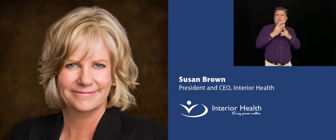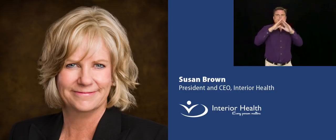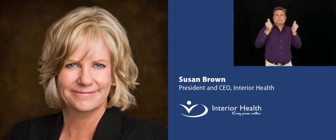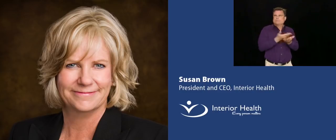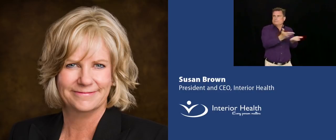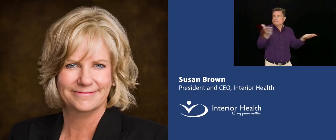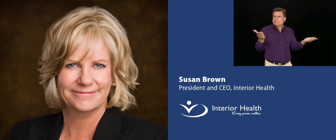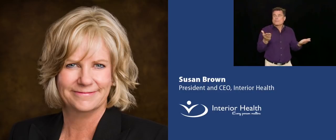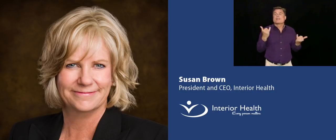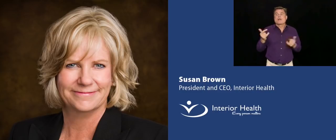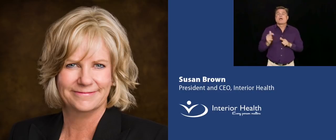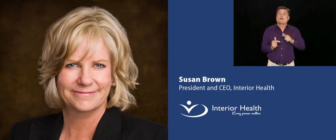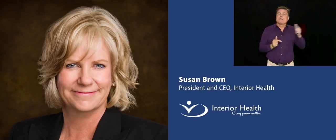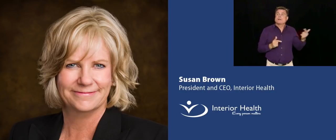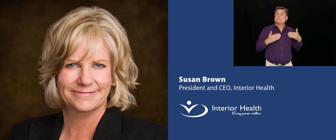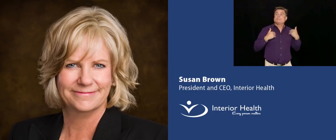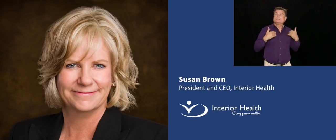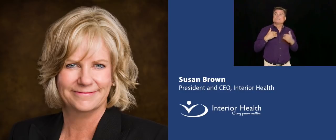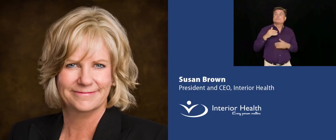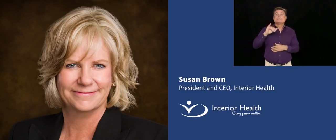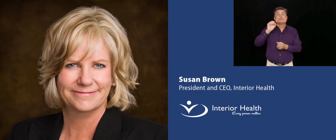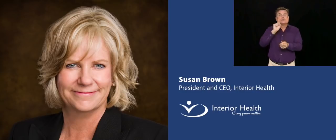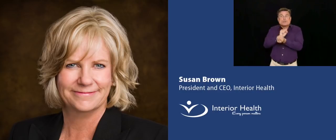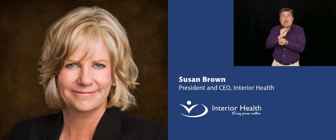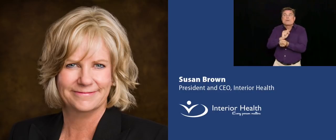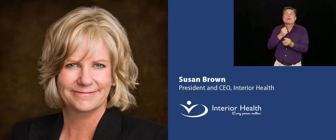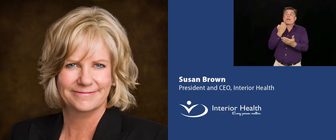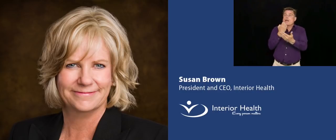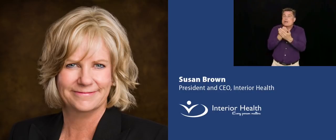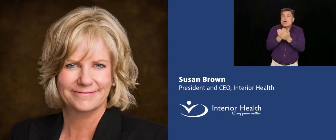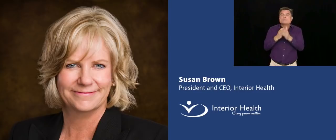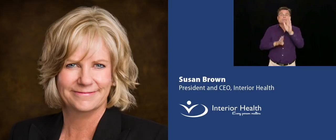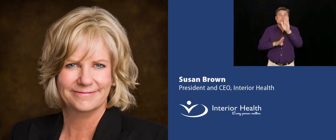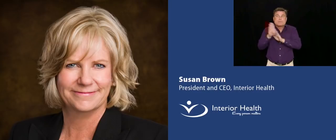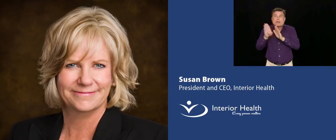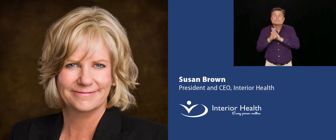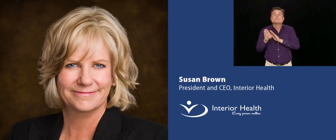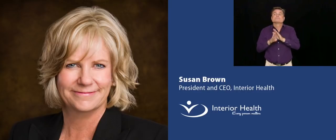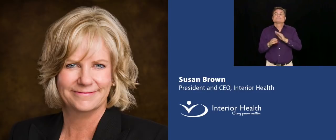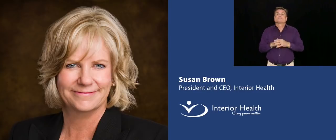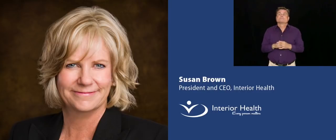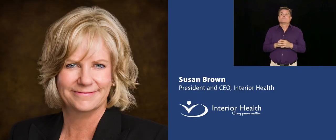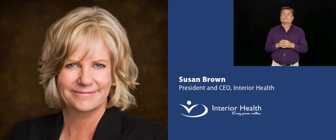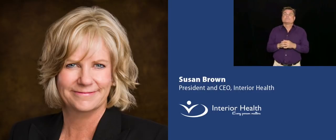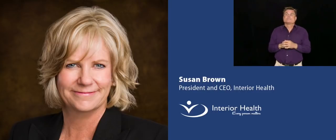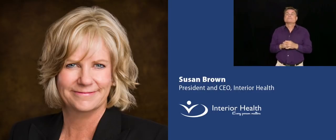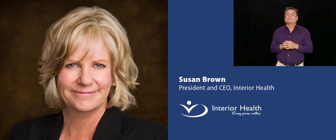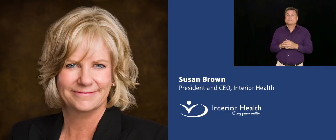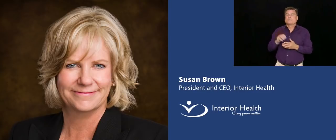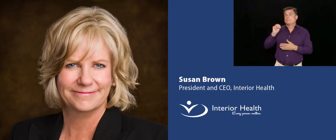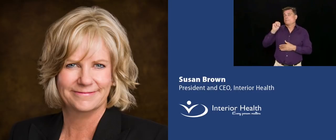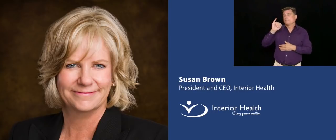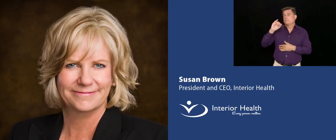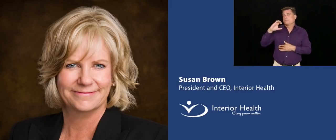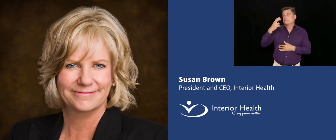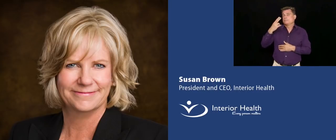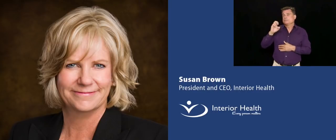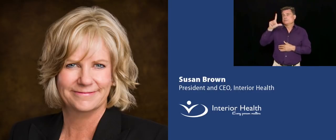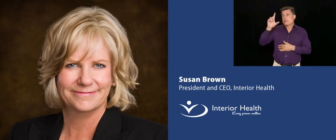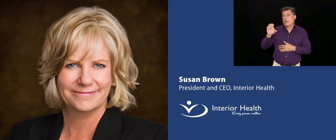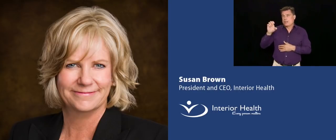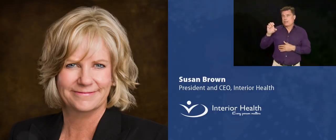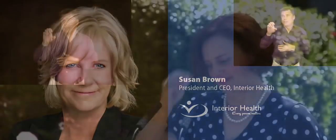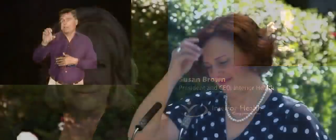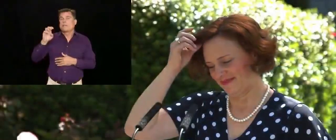to introduce the Minister of Jobs, Economic Development and Competitiveness, Michelle Mungall, the MLA for